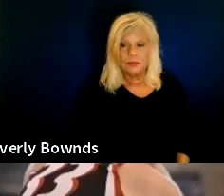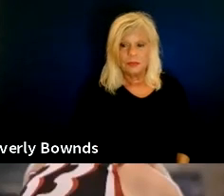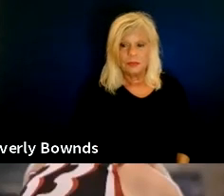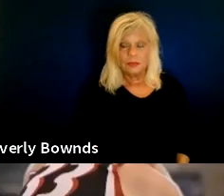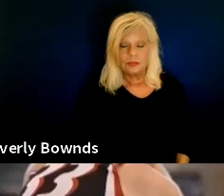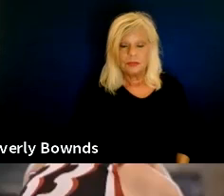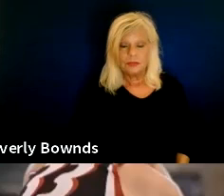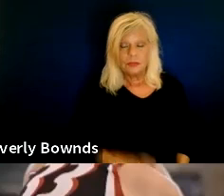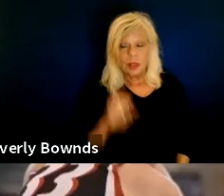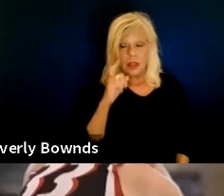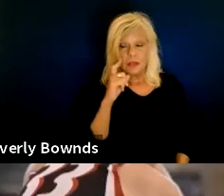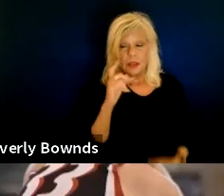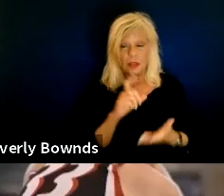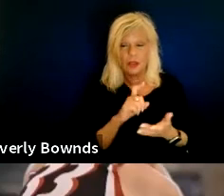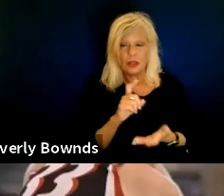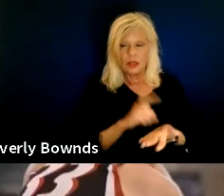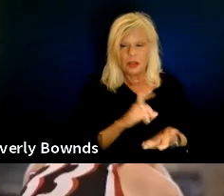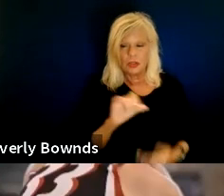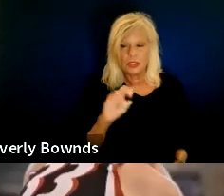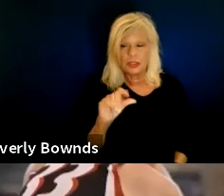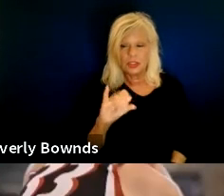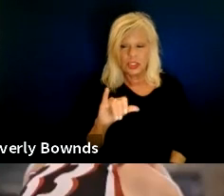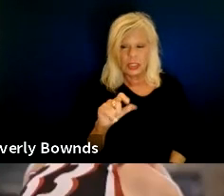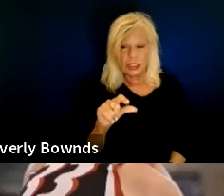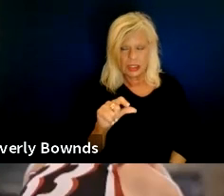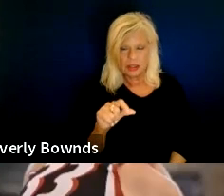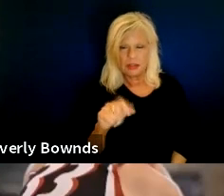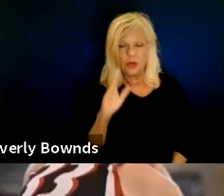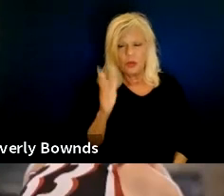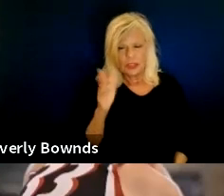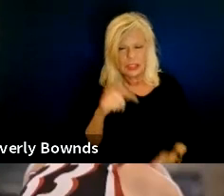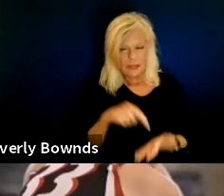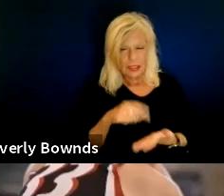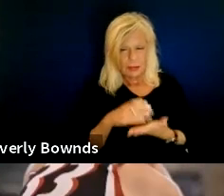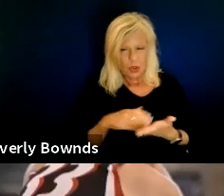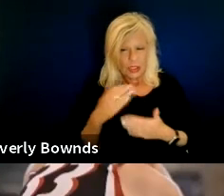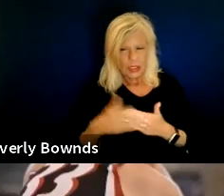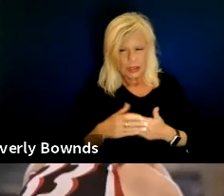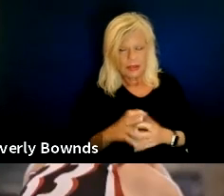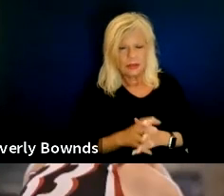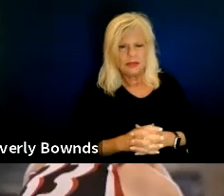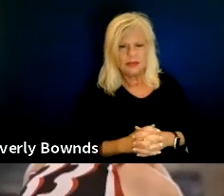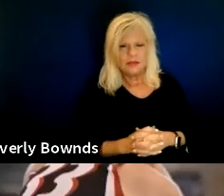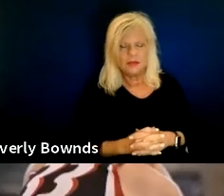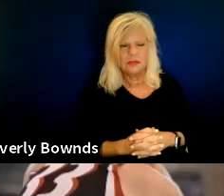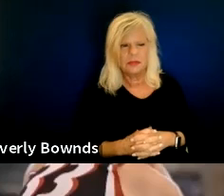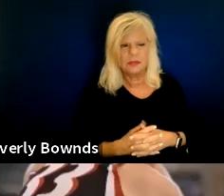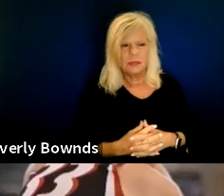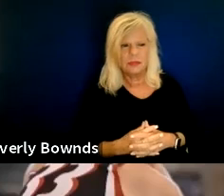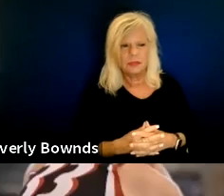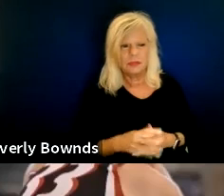I think Dr. Jen Allred will be presenting this, and thank